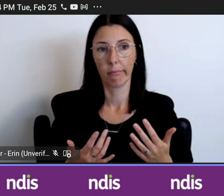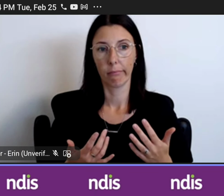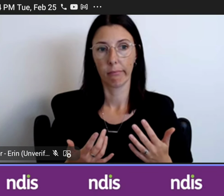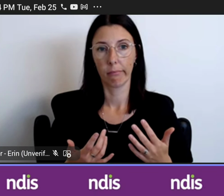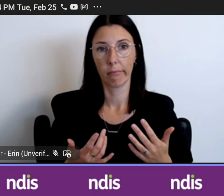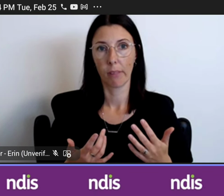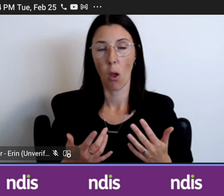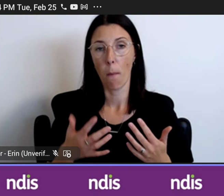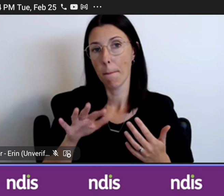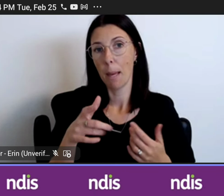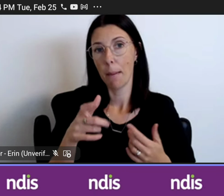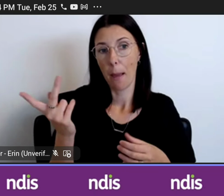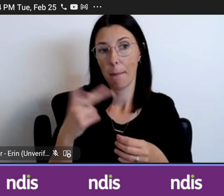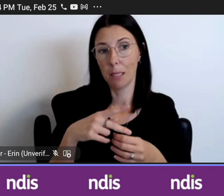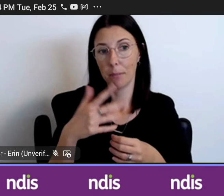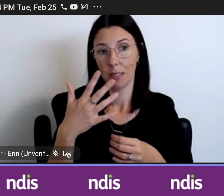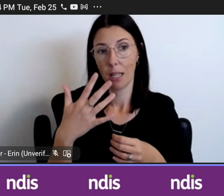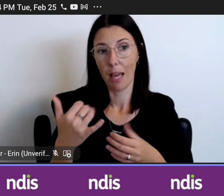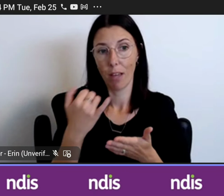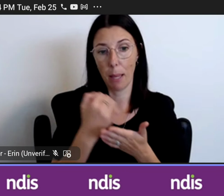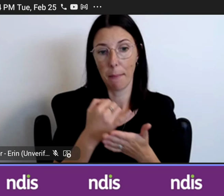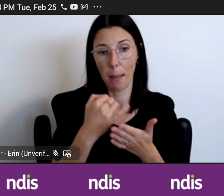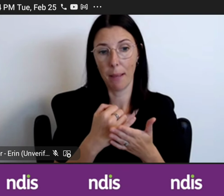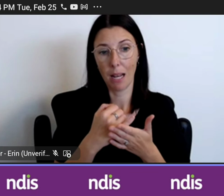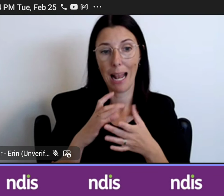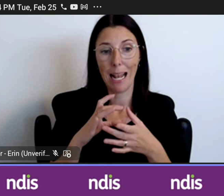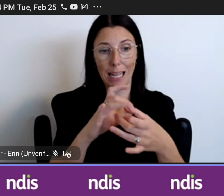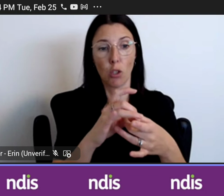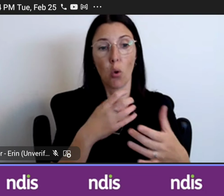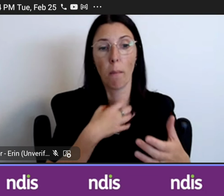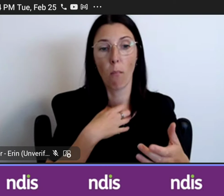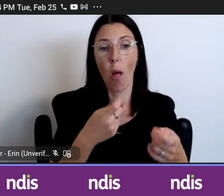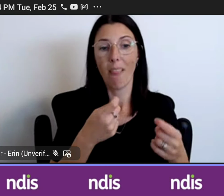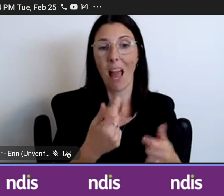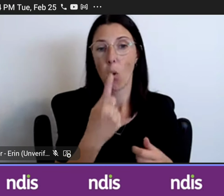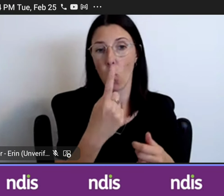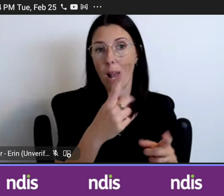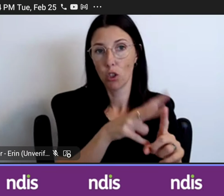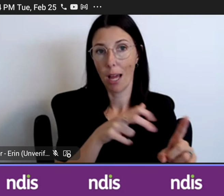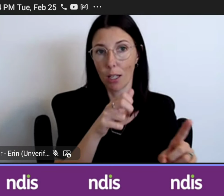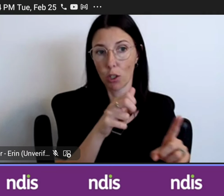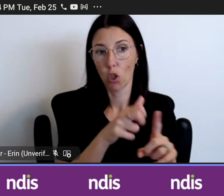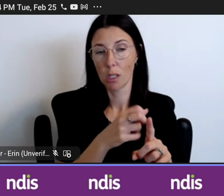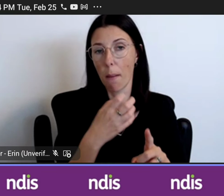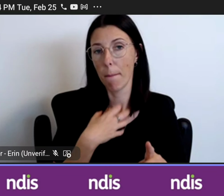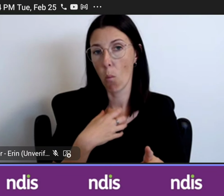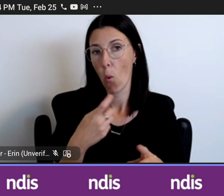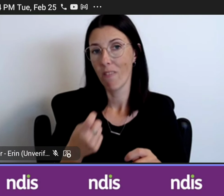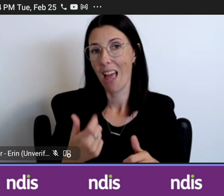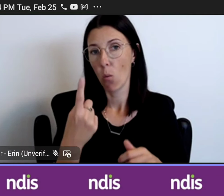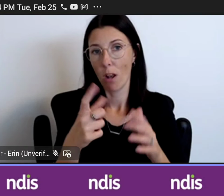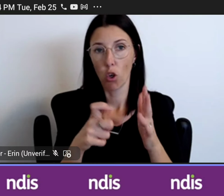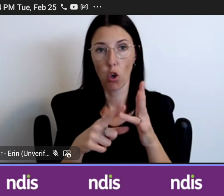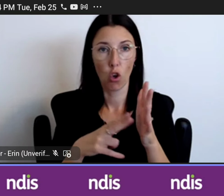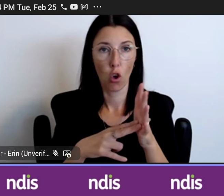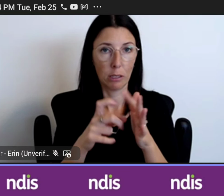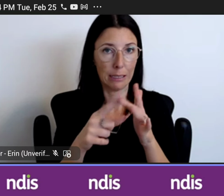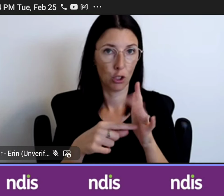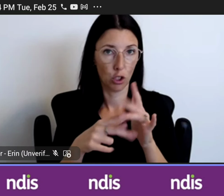with more than one diagnosis or condition. So the impairments may work together